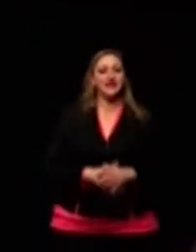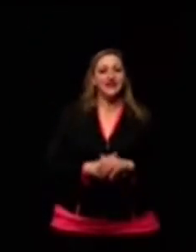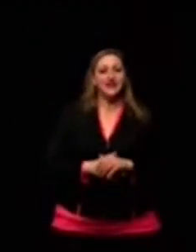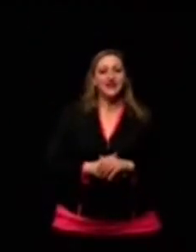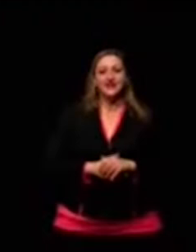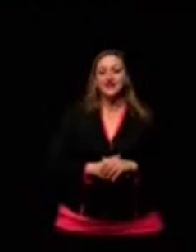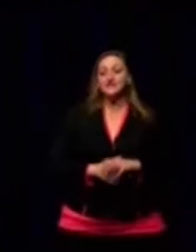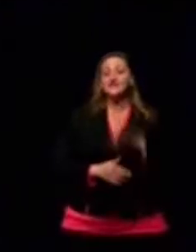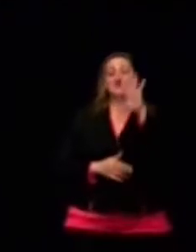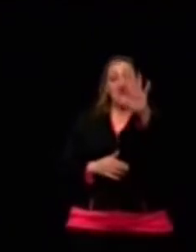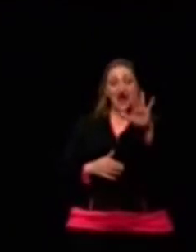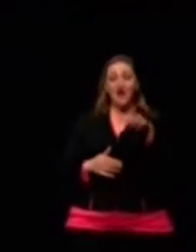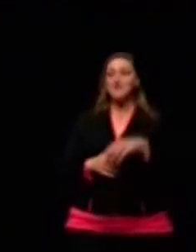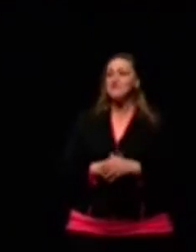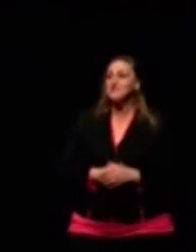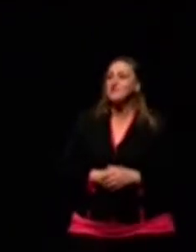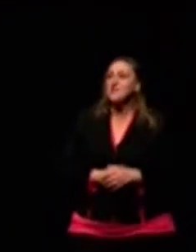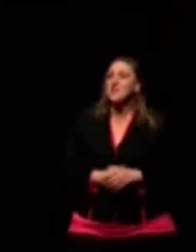Now,